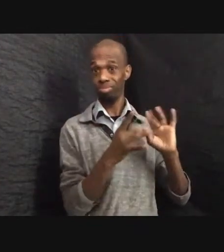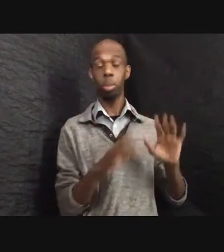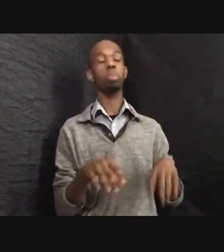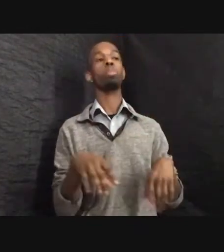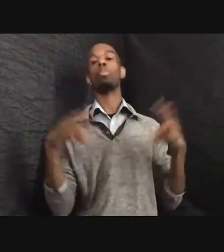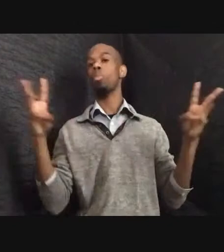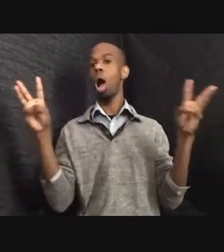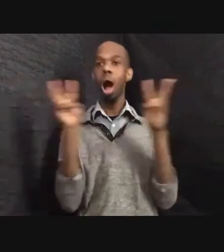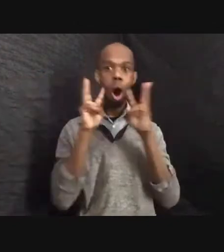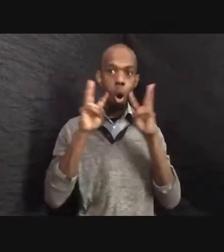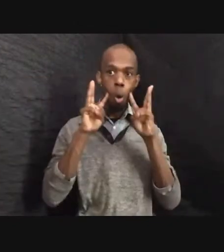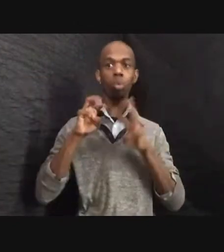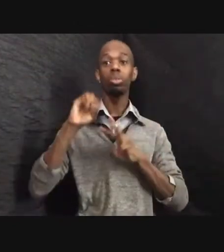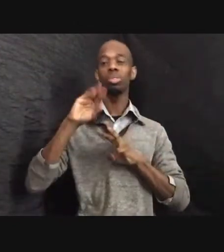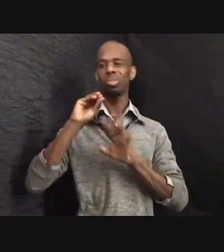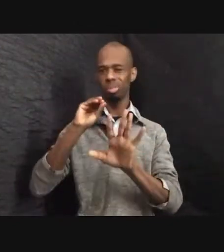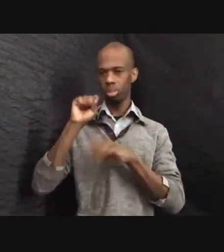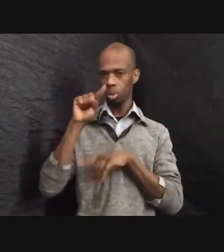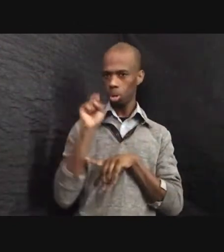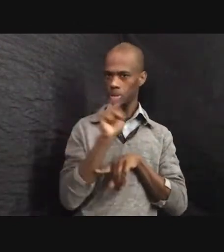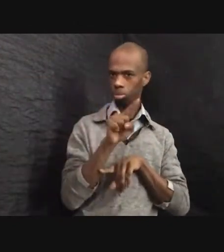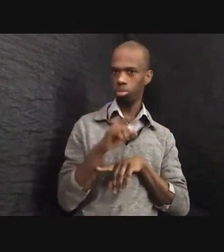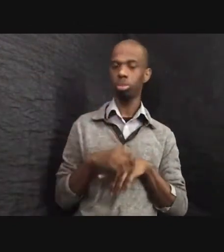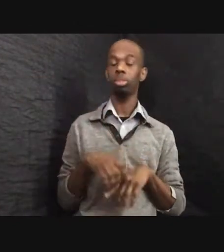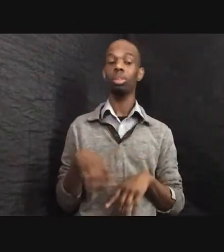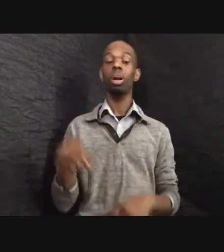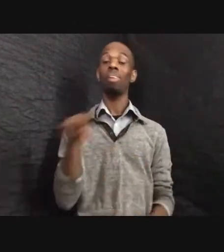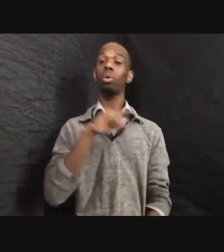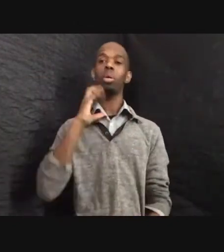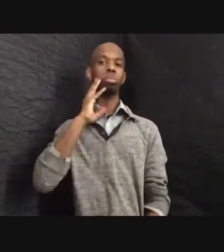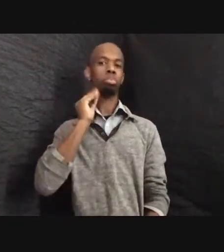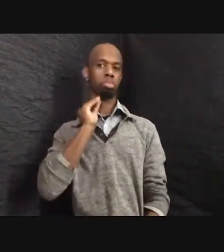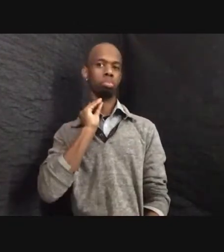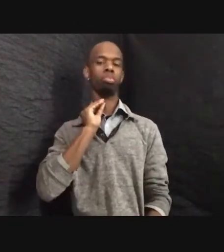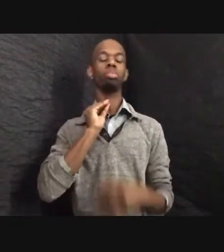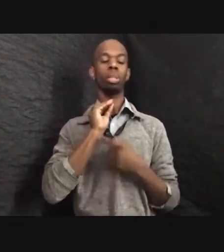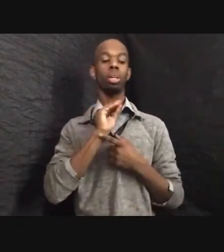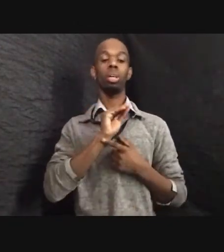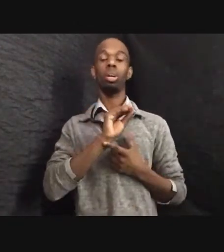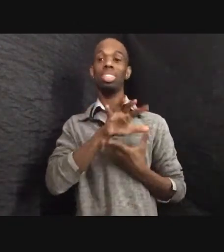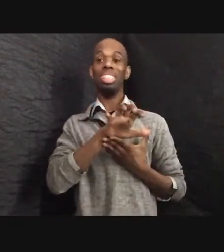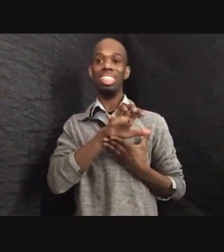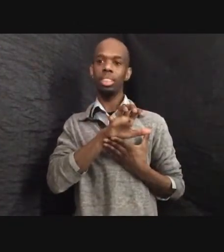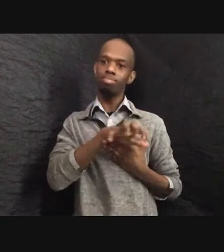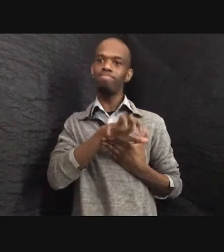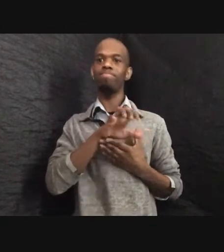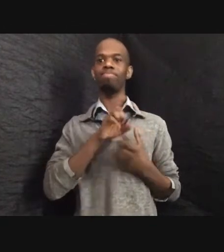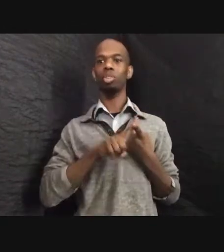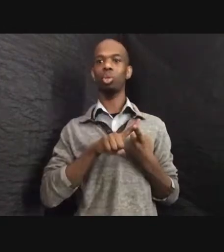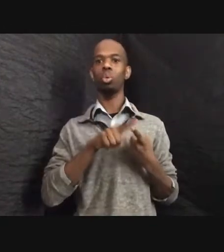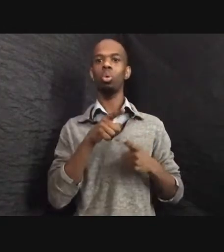encountered the need to prove your Blackness?